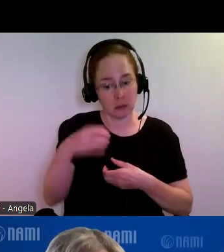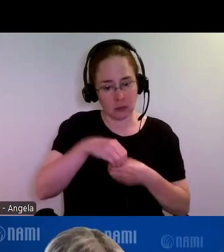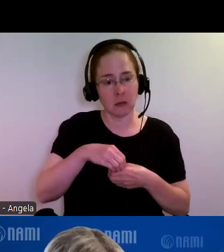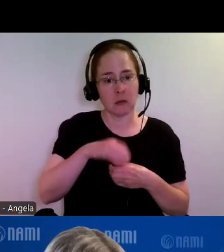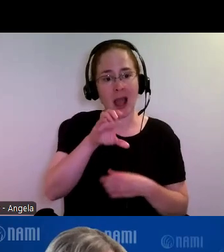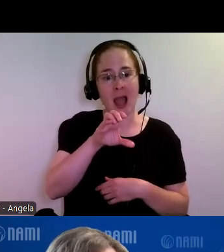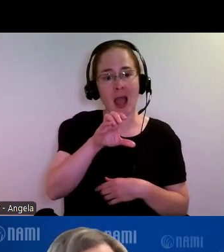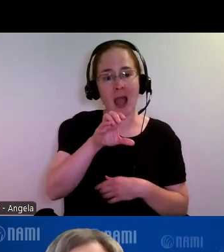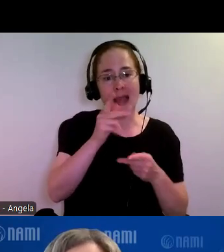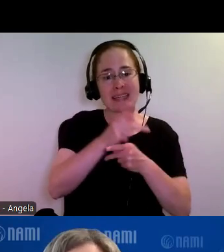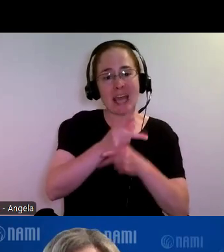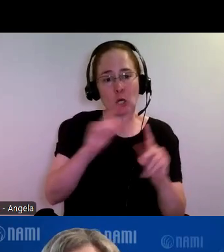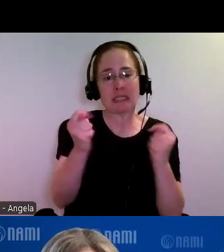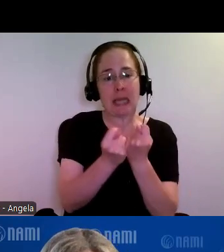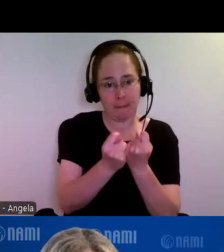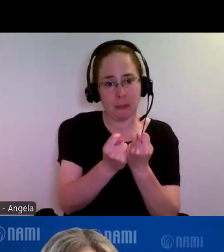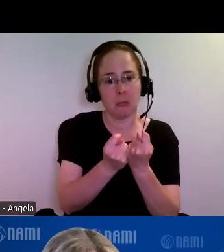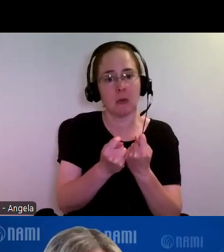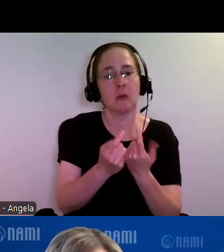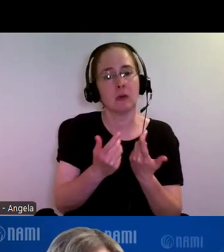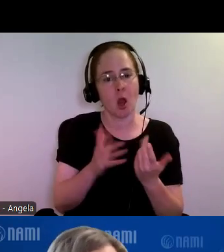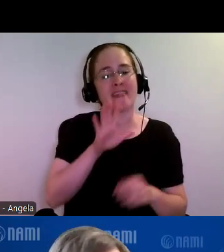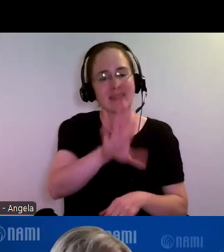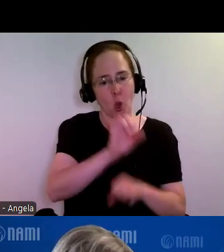care teams and have their work